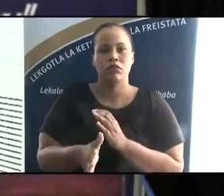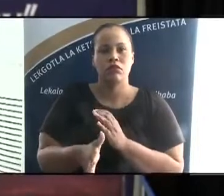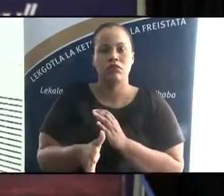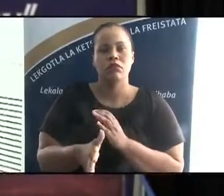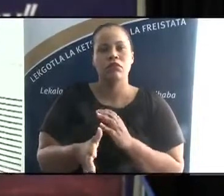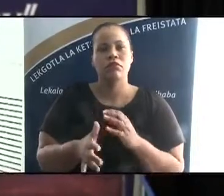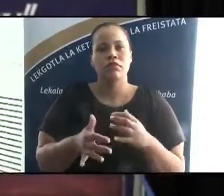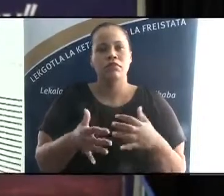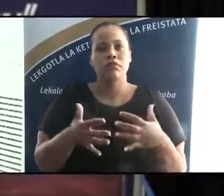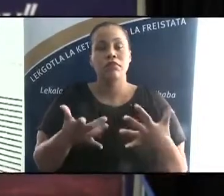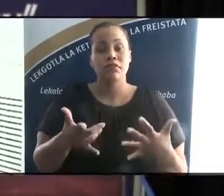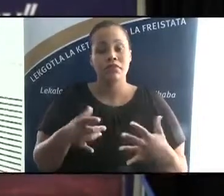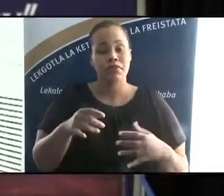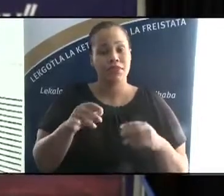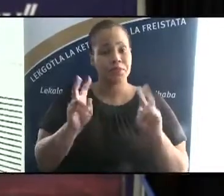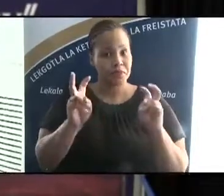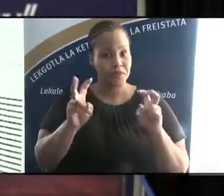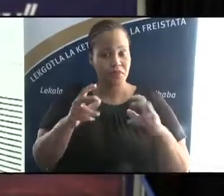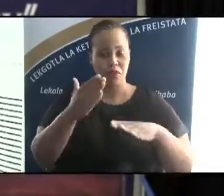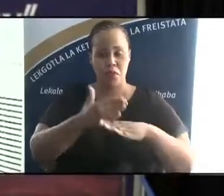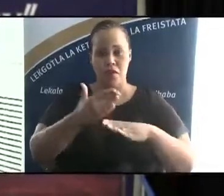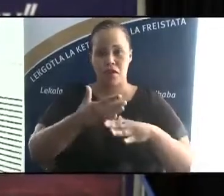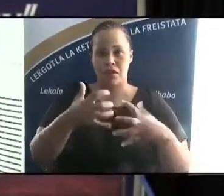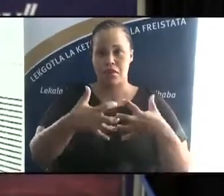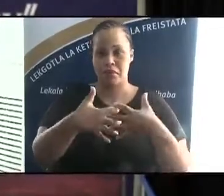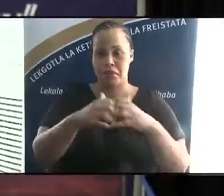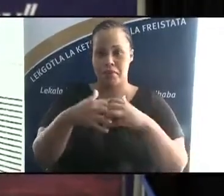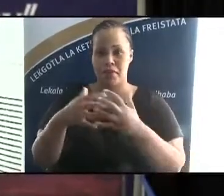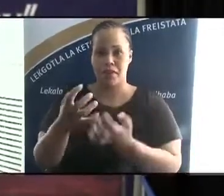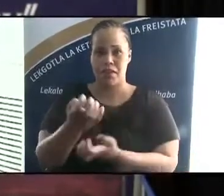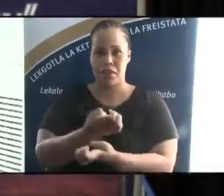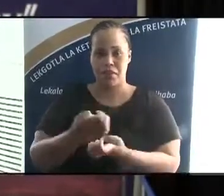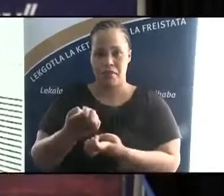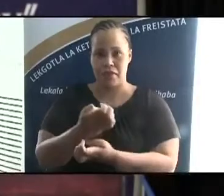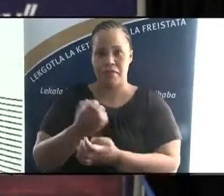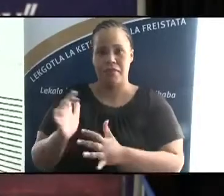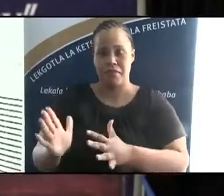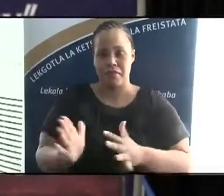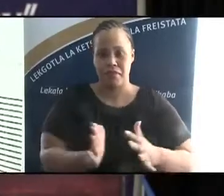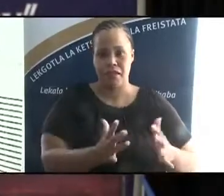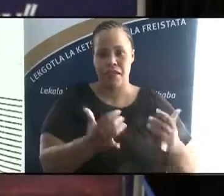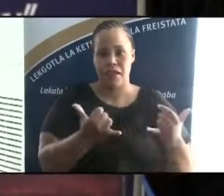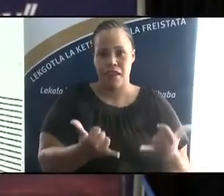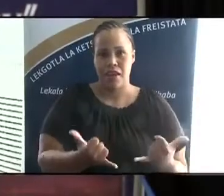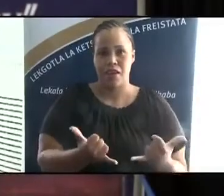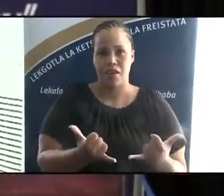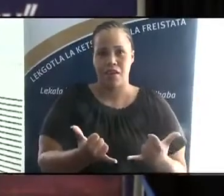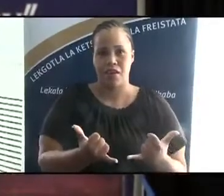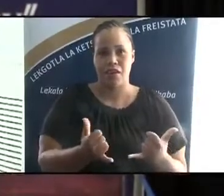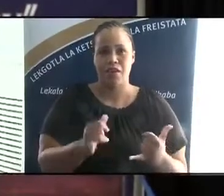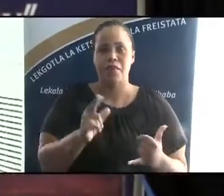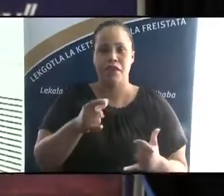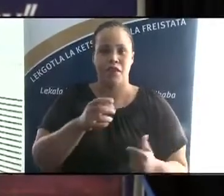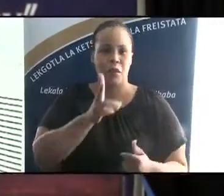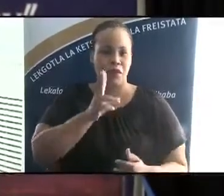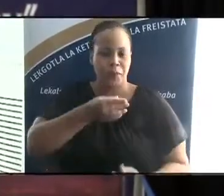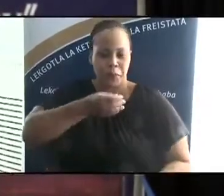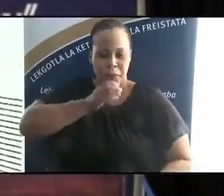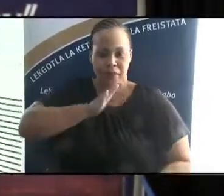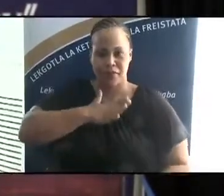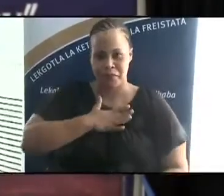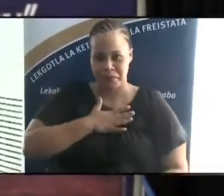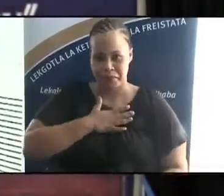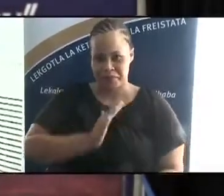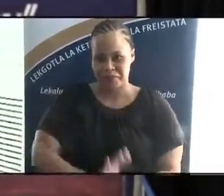that is on job creation and the economy. I'd like us now to discuss governance, but I'd just like to take a sip of water. Thank